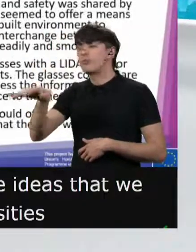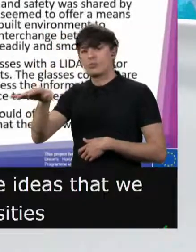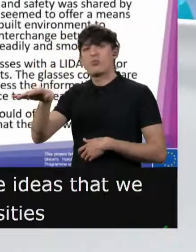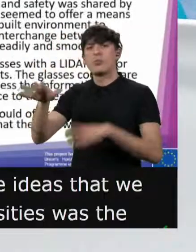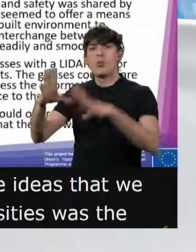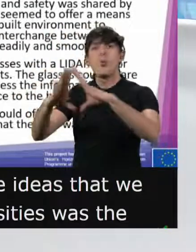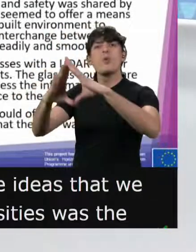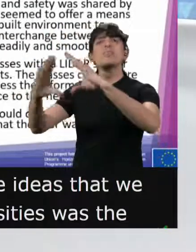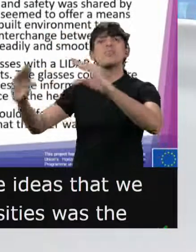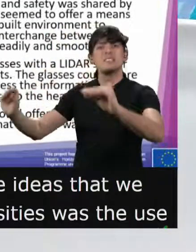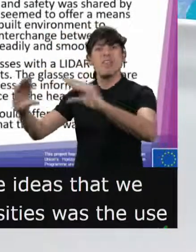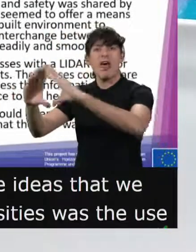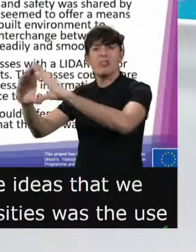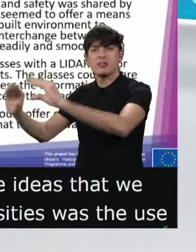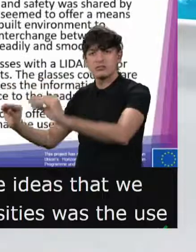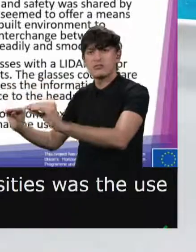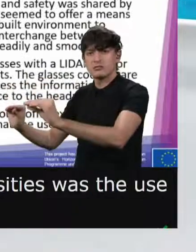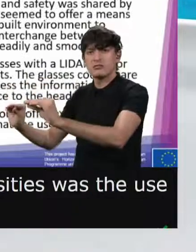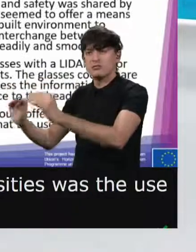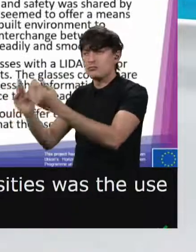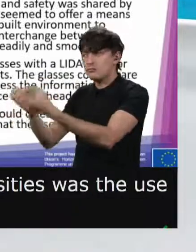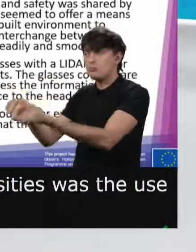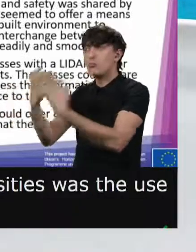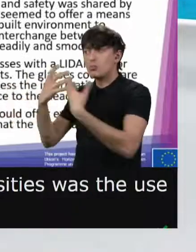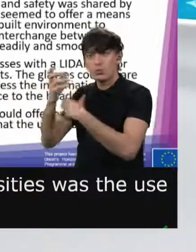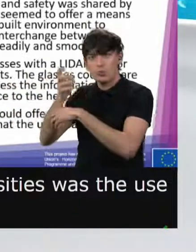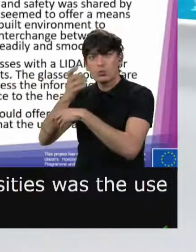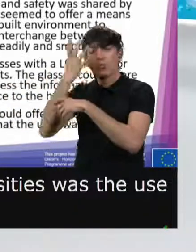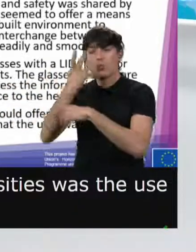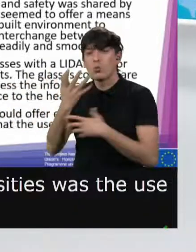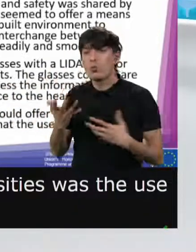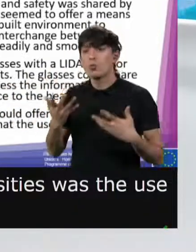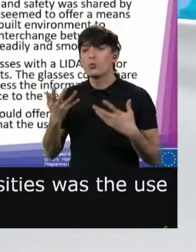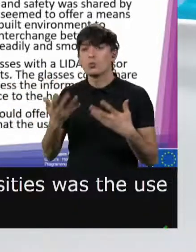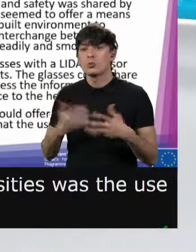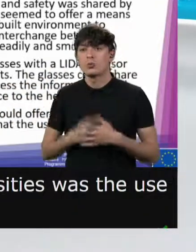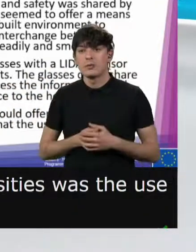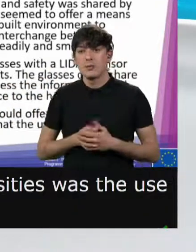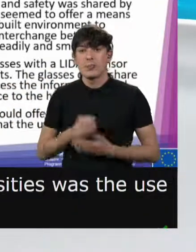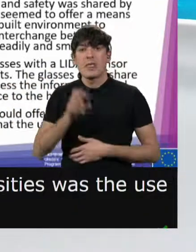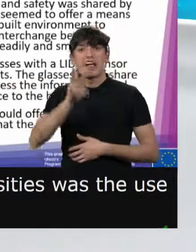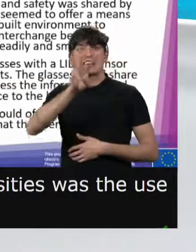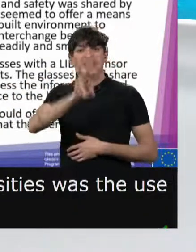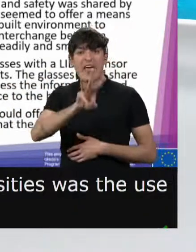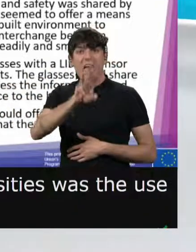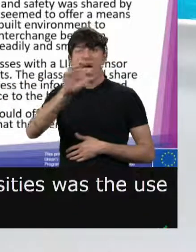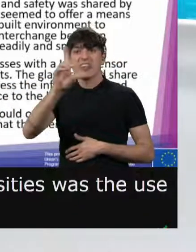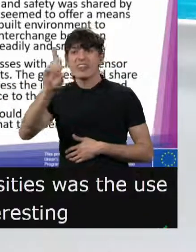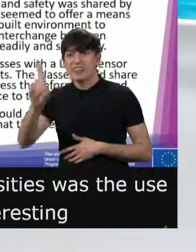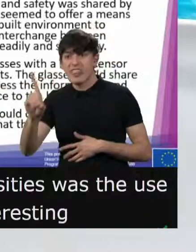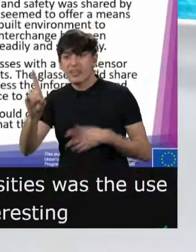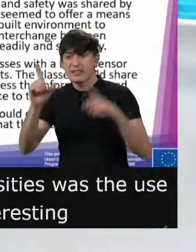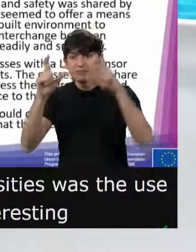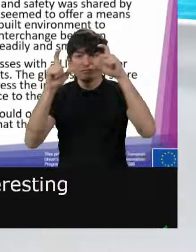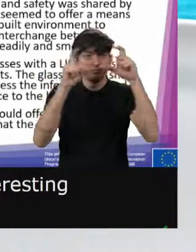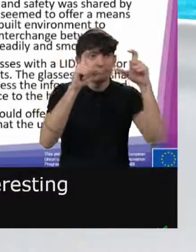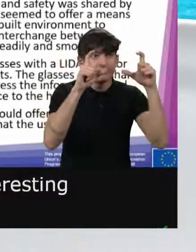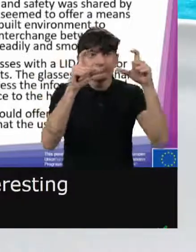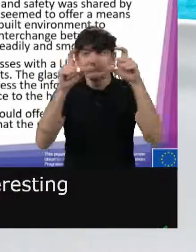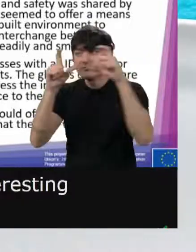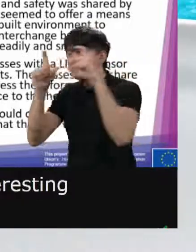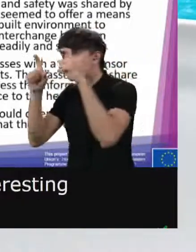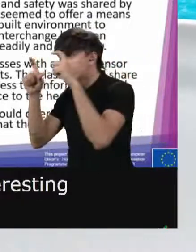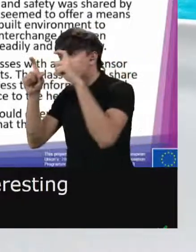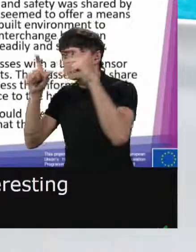3D reconstruction. And this is a very interesting technology for when you're moving around, as it uses